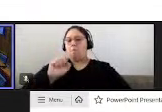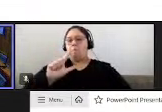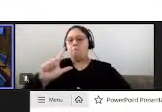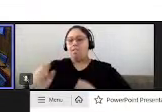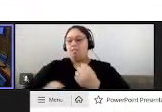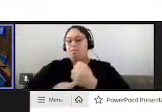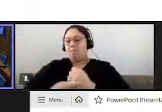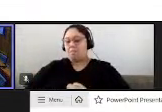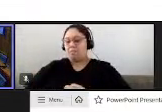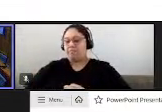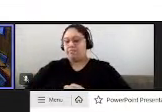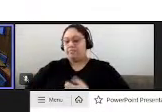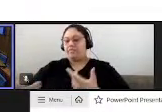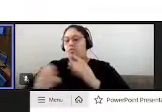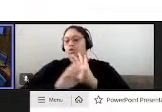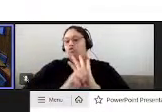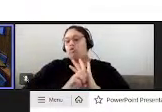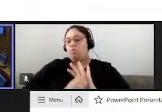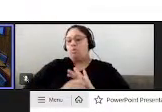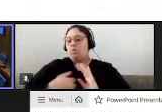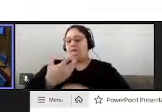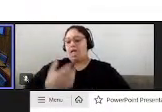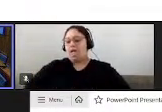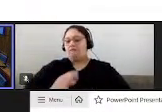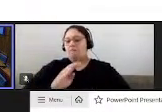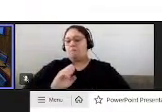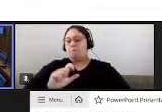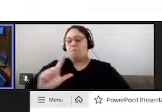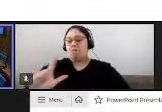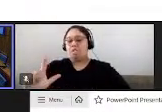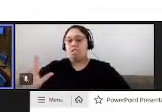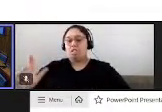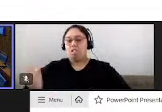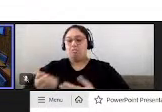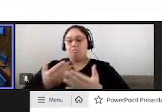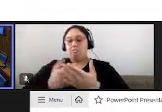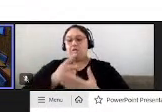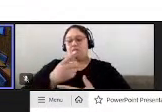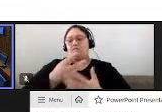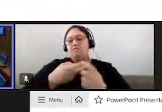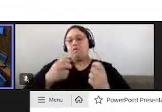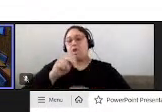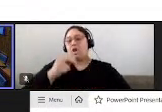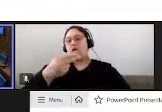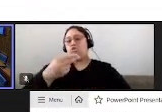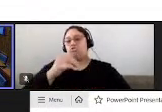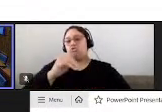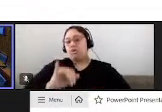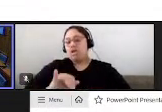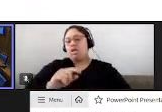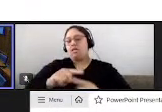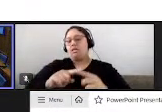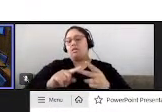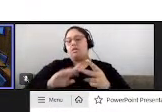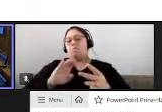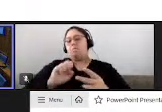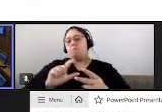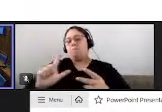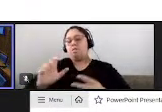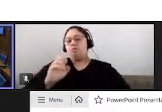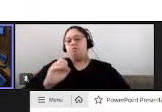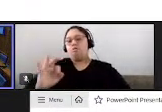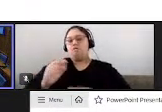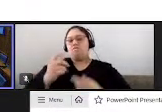instance, we've got a bill that is out, that one of NHI, There was the bill of